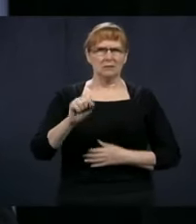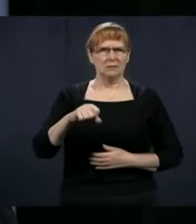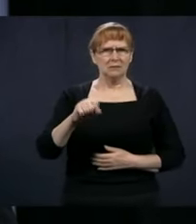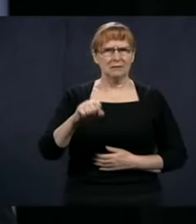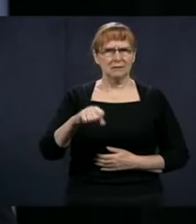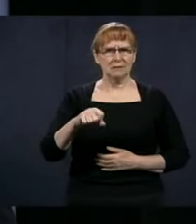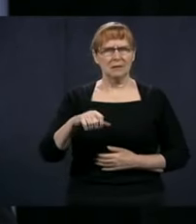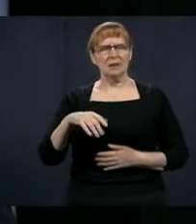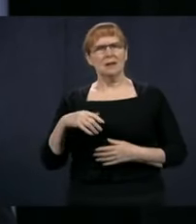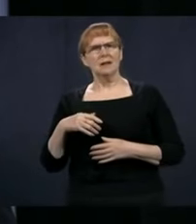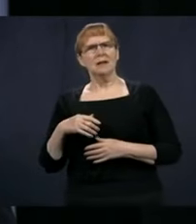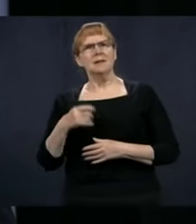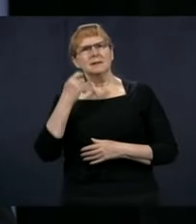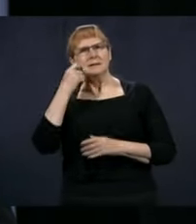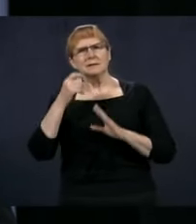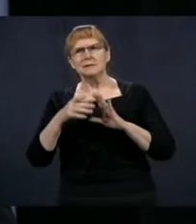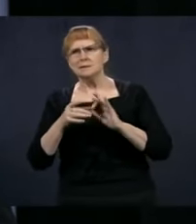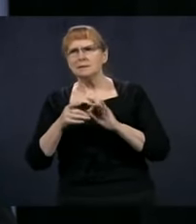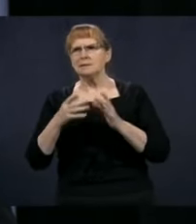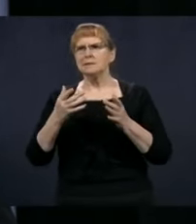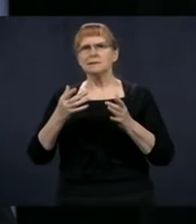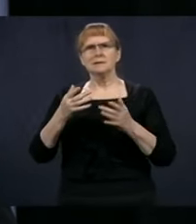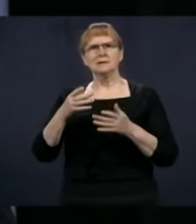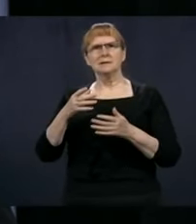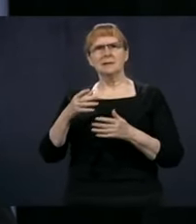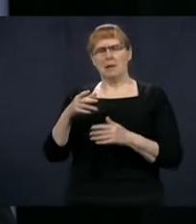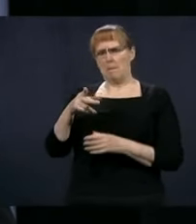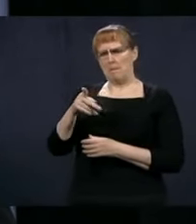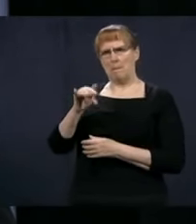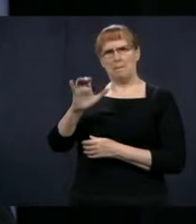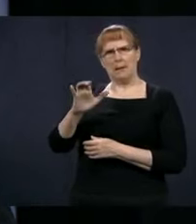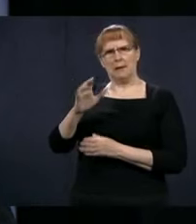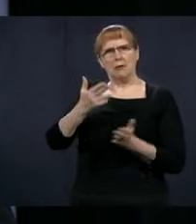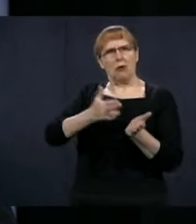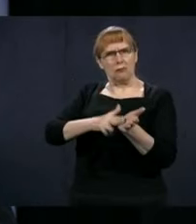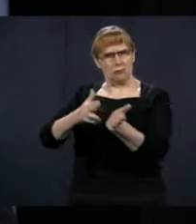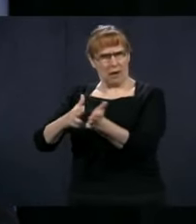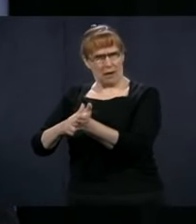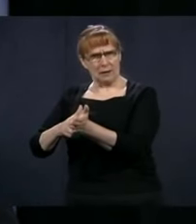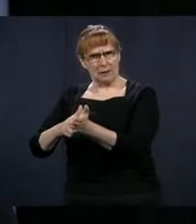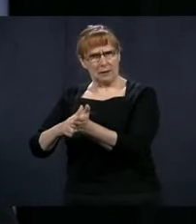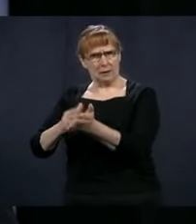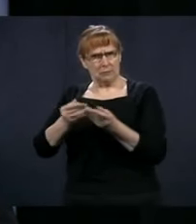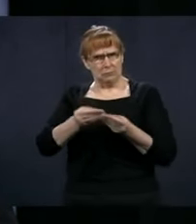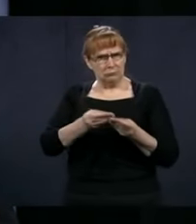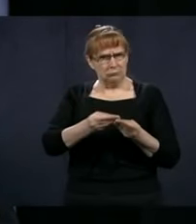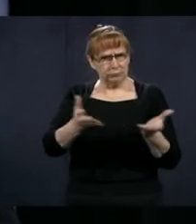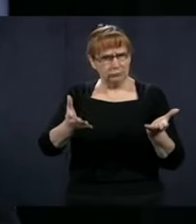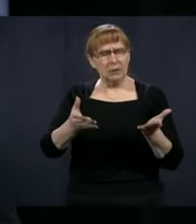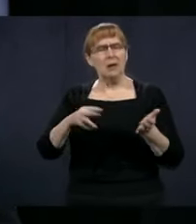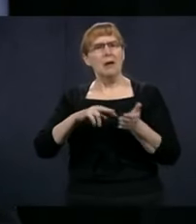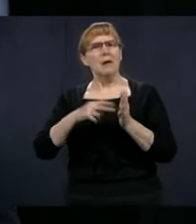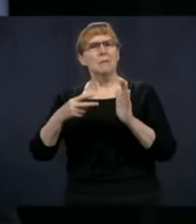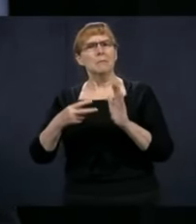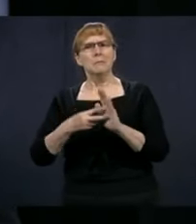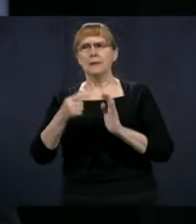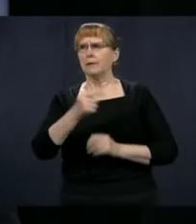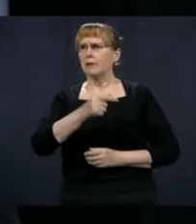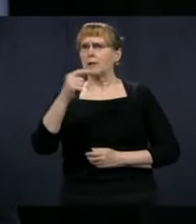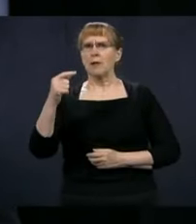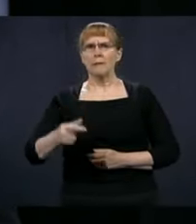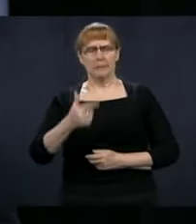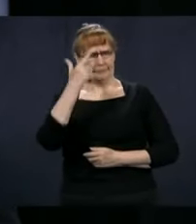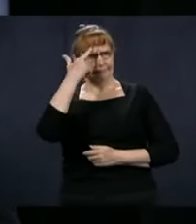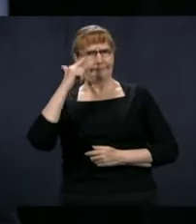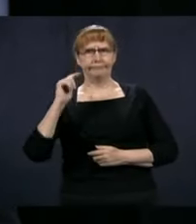Article 50 about public contracts this weekend, saying that that would give a blank check to the government.